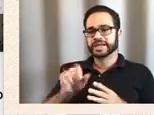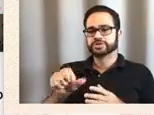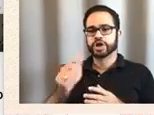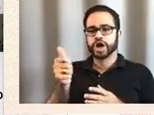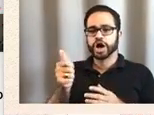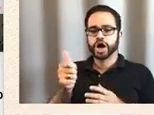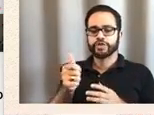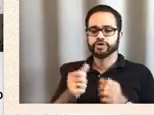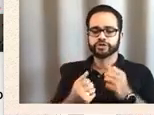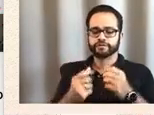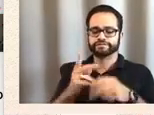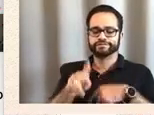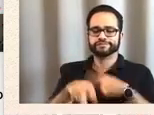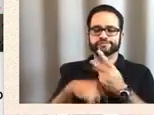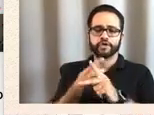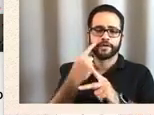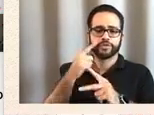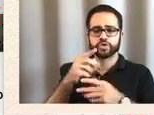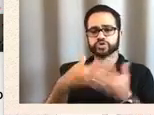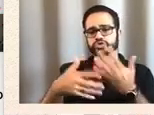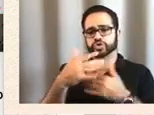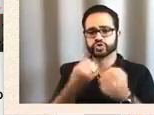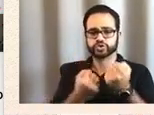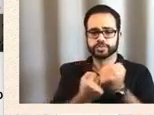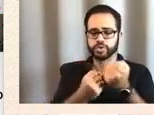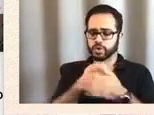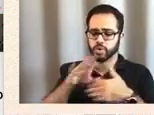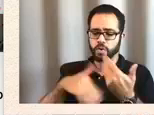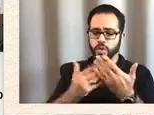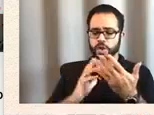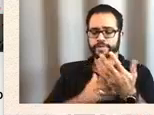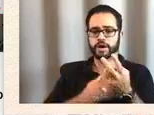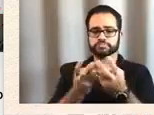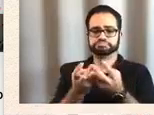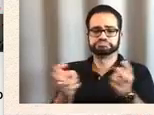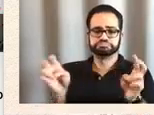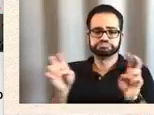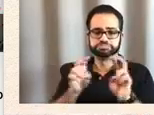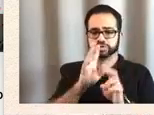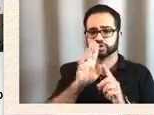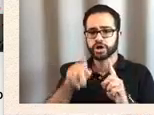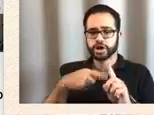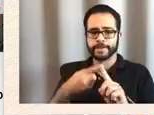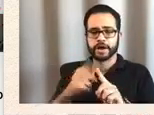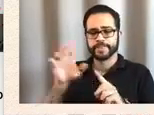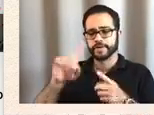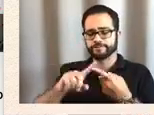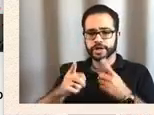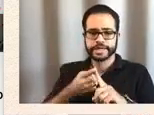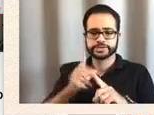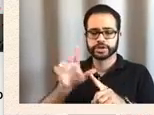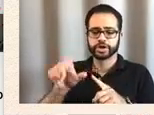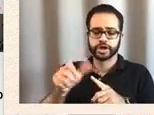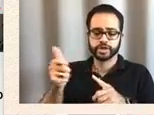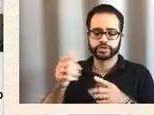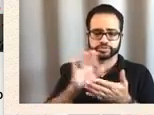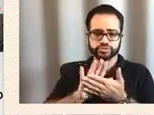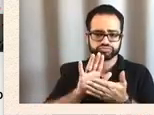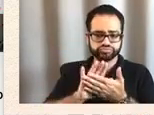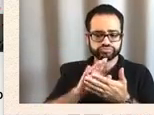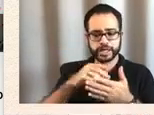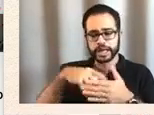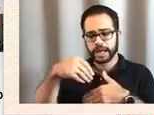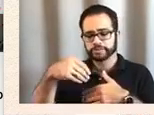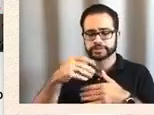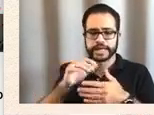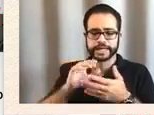support. All our panelists have talked about their friends, their extracurriculars, their families, and how that